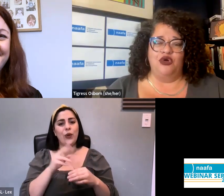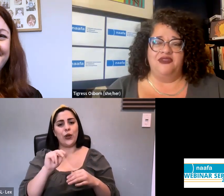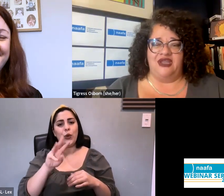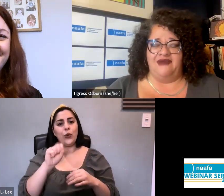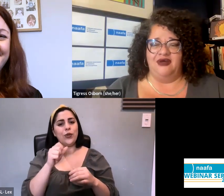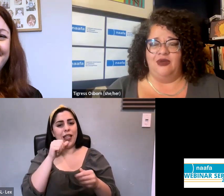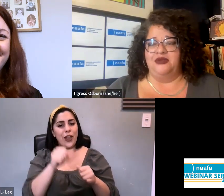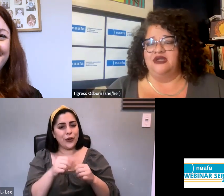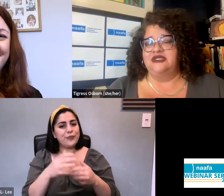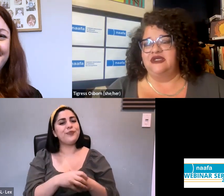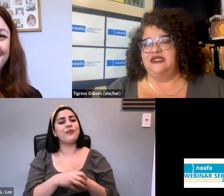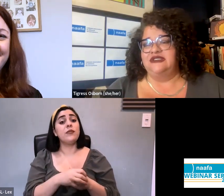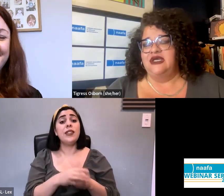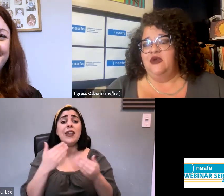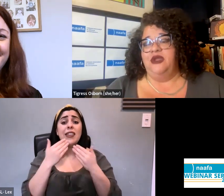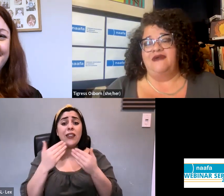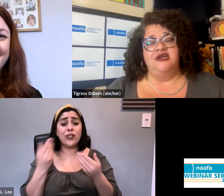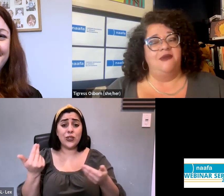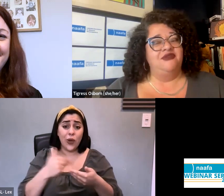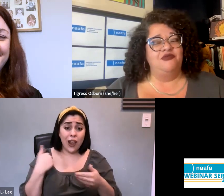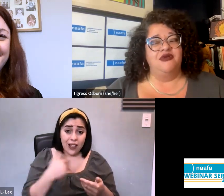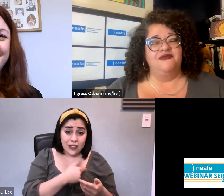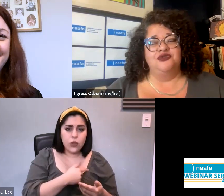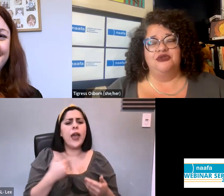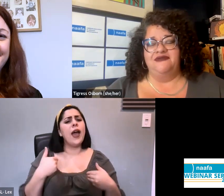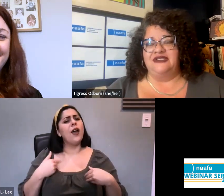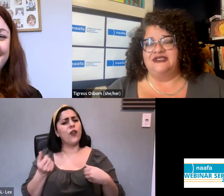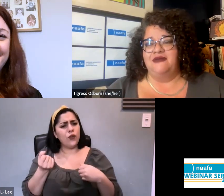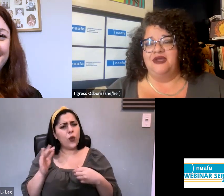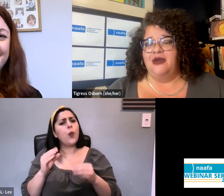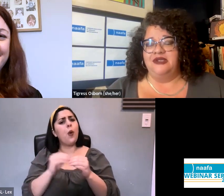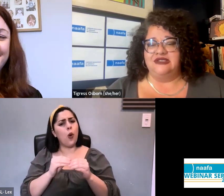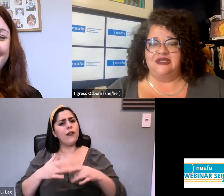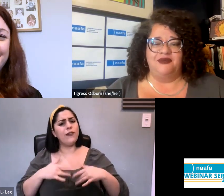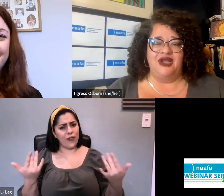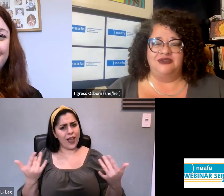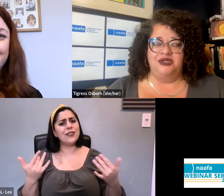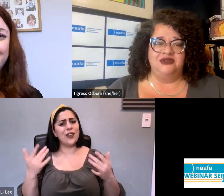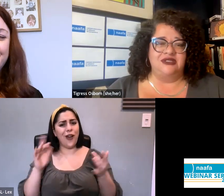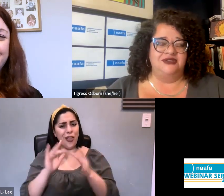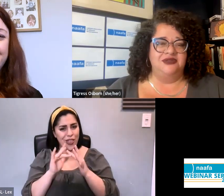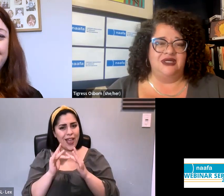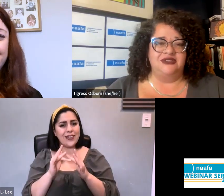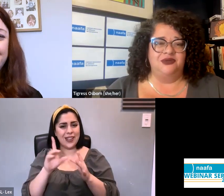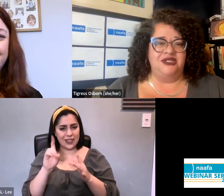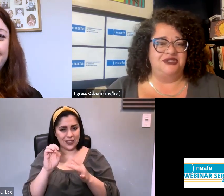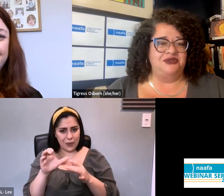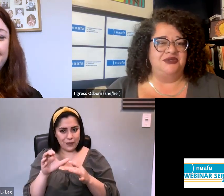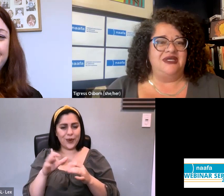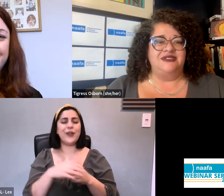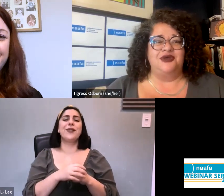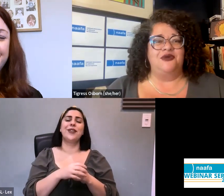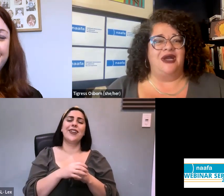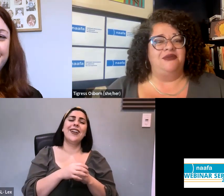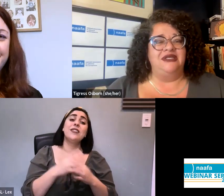us for the NAFA webinar series. We have a couple of more virtual events coming up in December as we close out